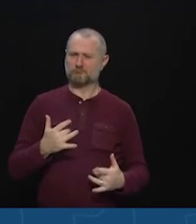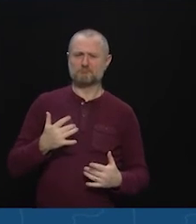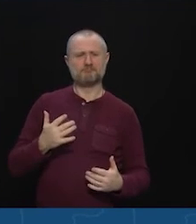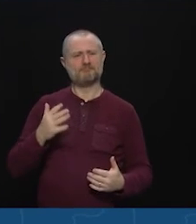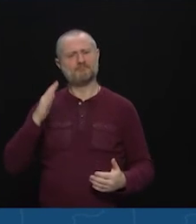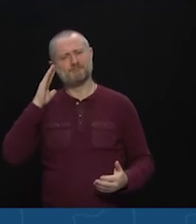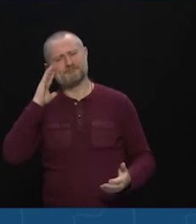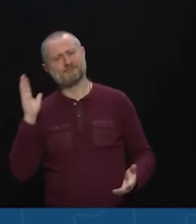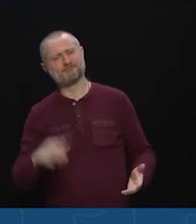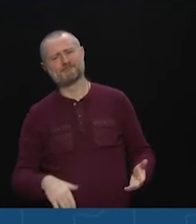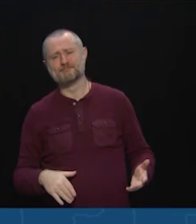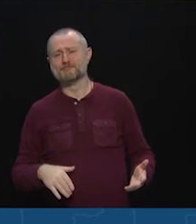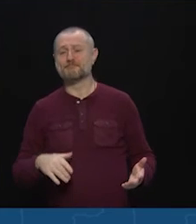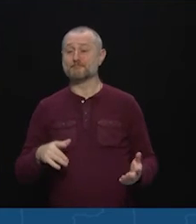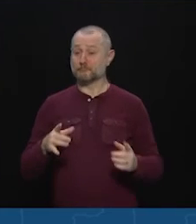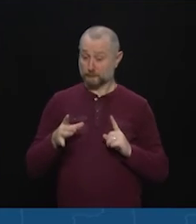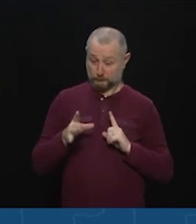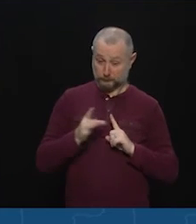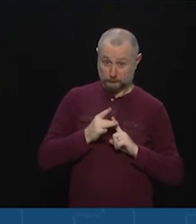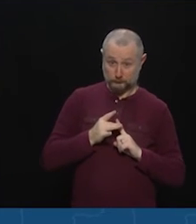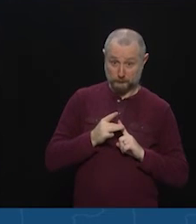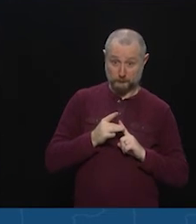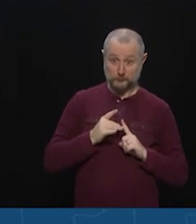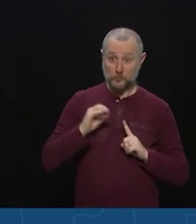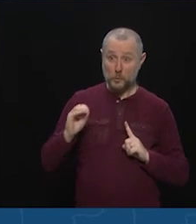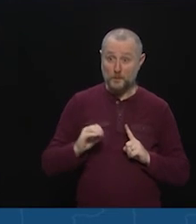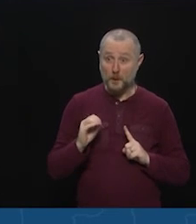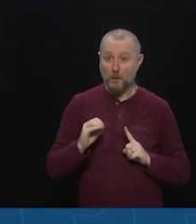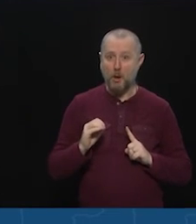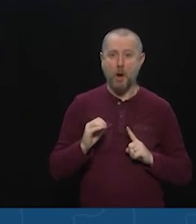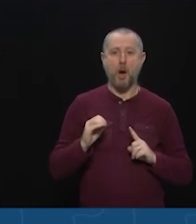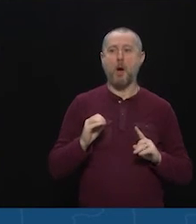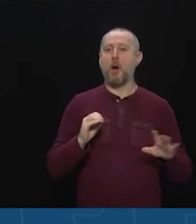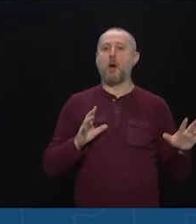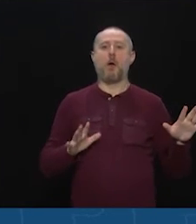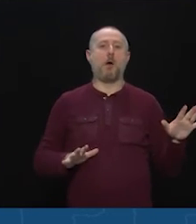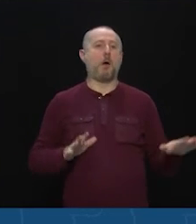and test positive for Omicron. The effects